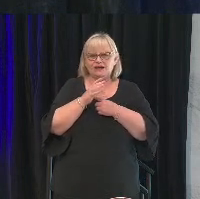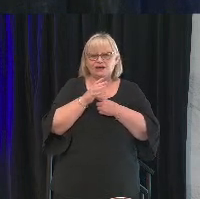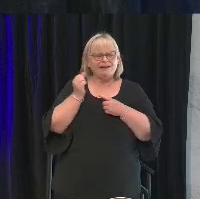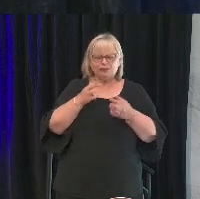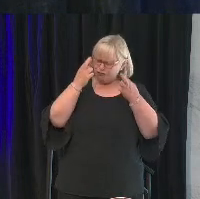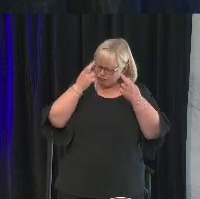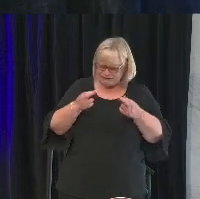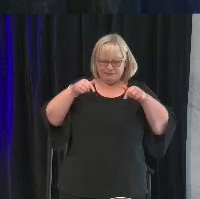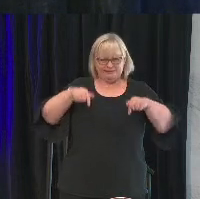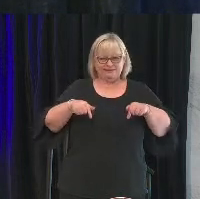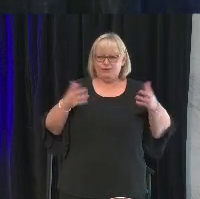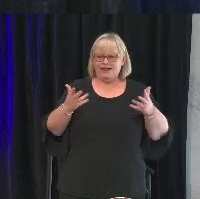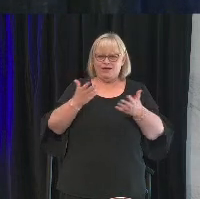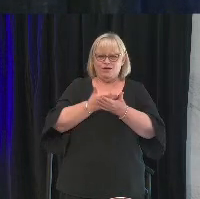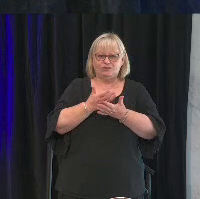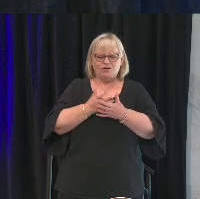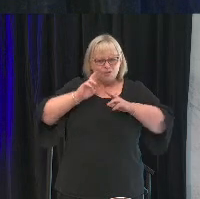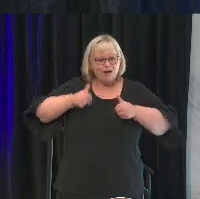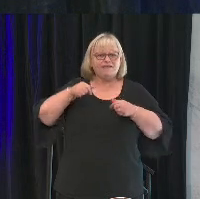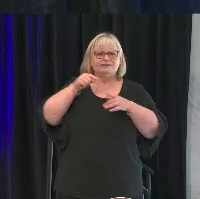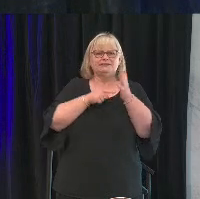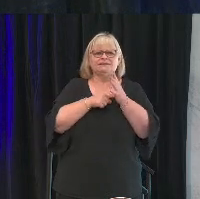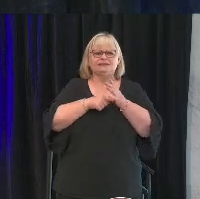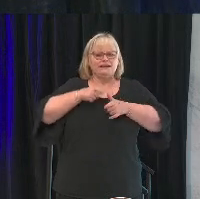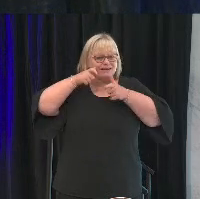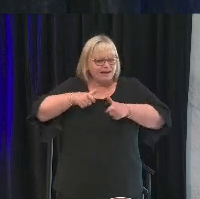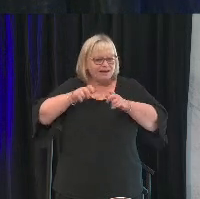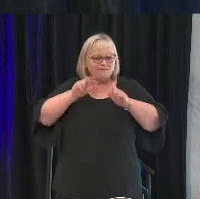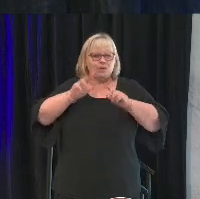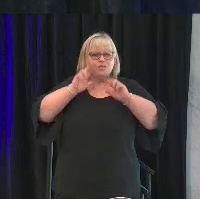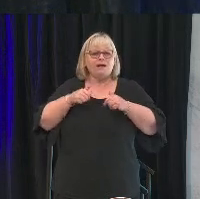this place that you're in. Look after it and care for it while you're here,